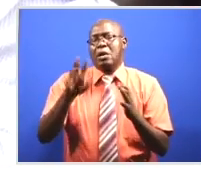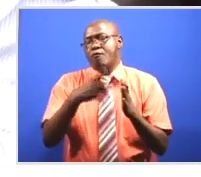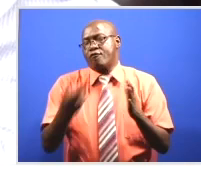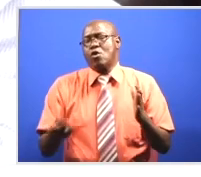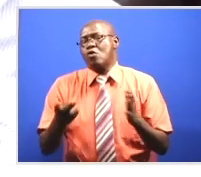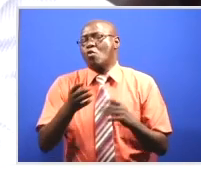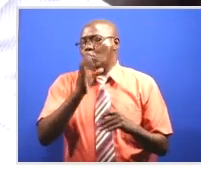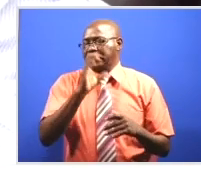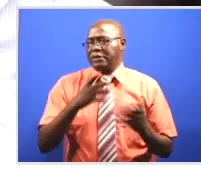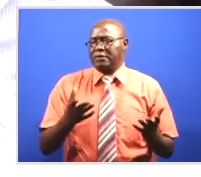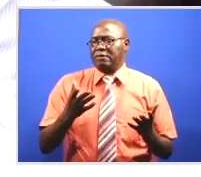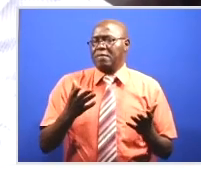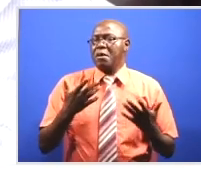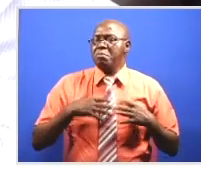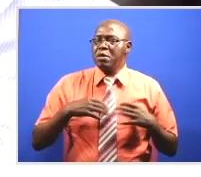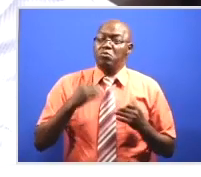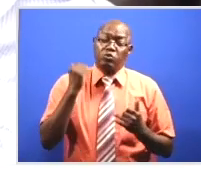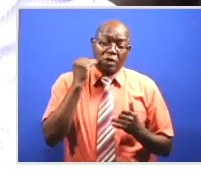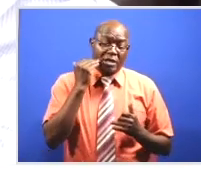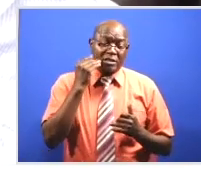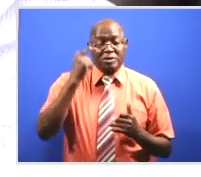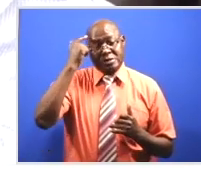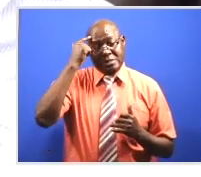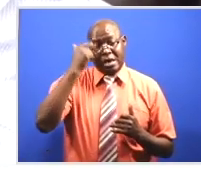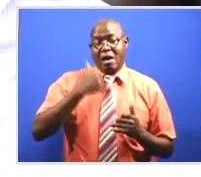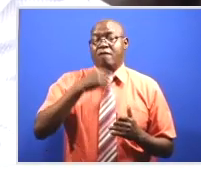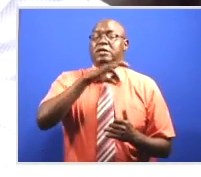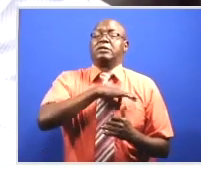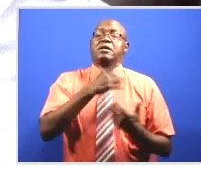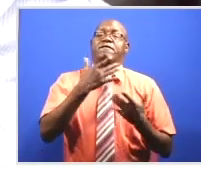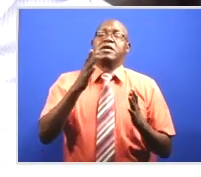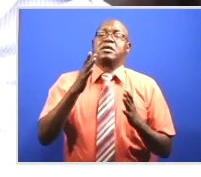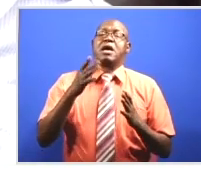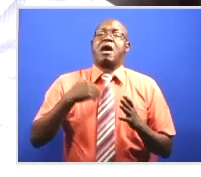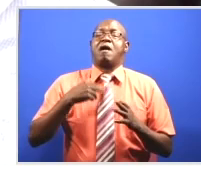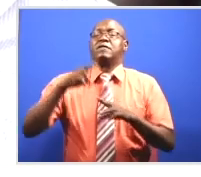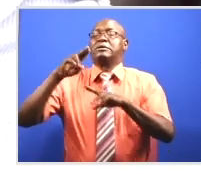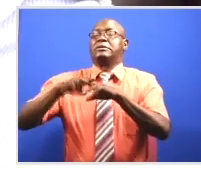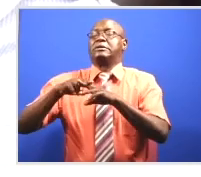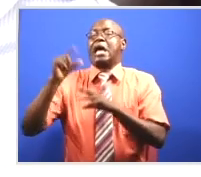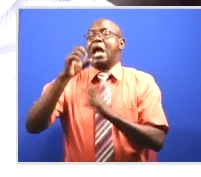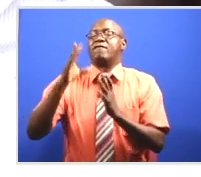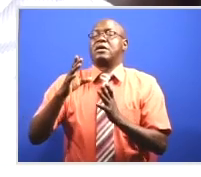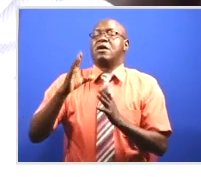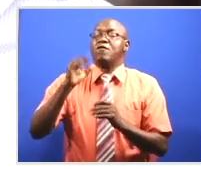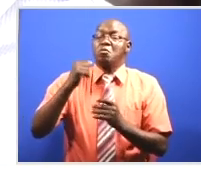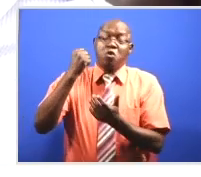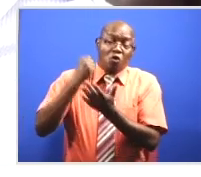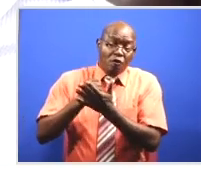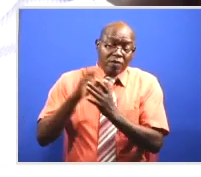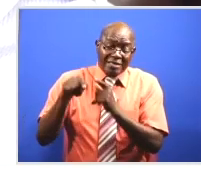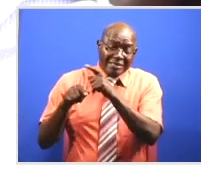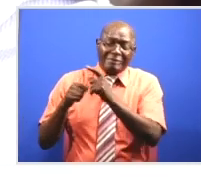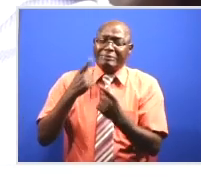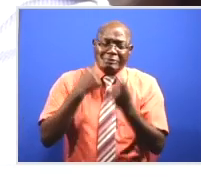wa Ugenya tulikuwa tunadhani tumefaidika juu tulipata hii kiti ya governor. Tangu waingie ofisi tumelia hii